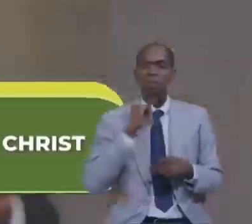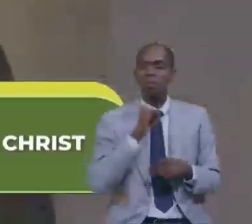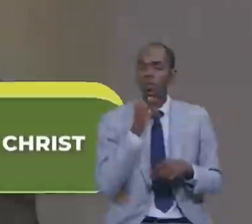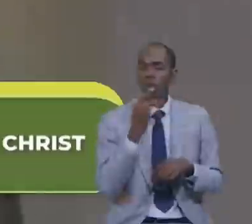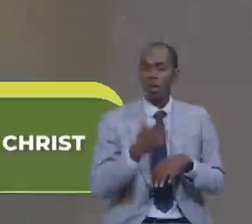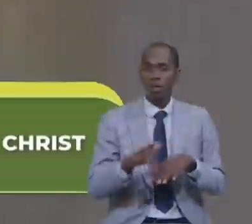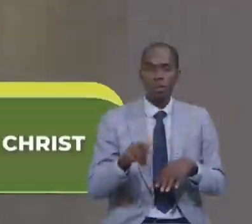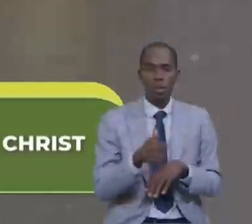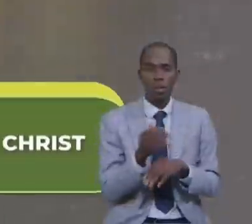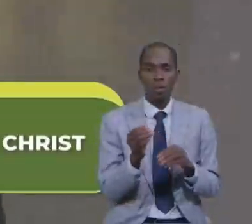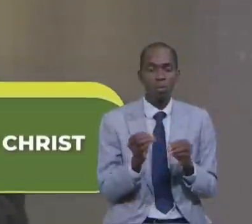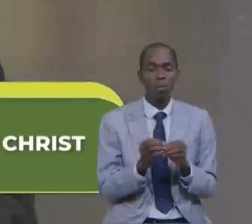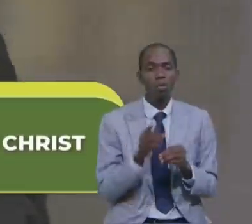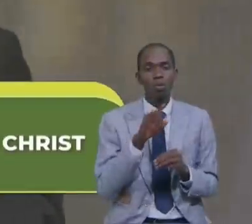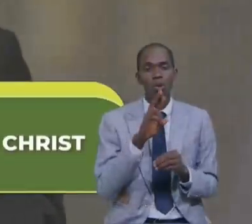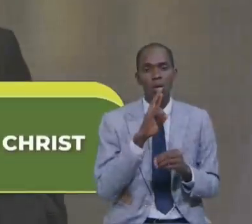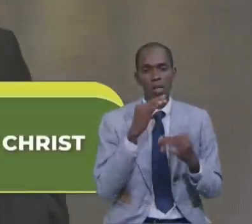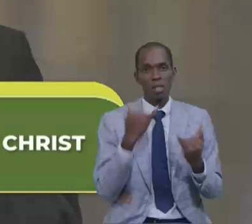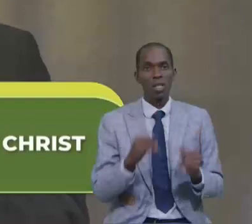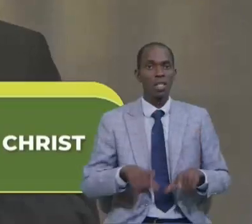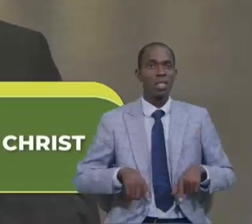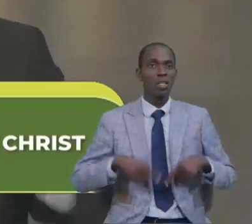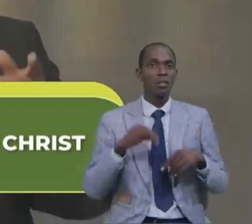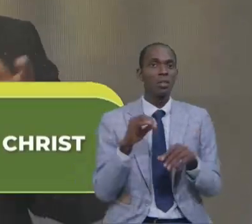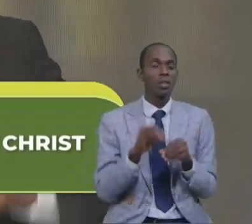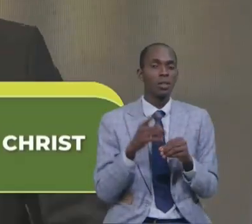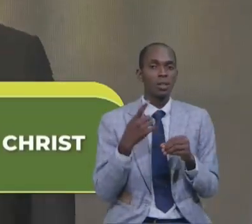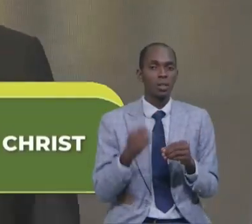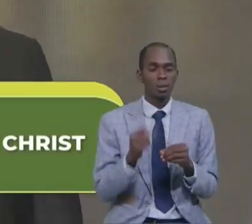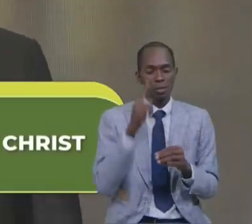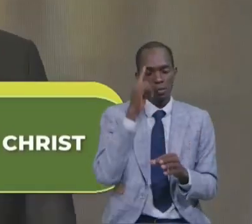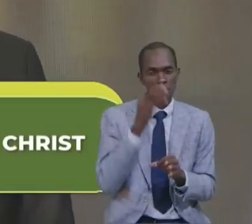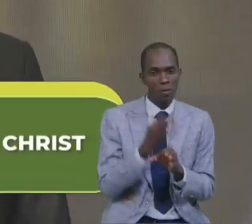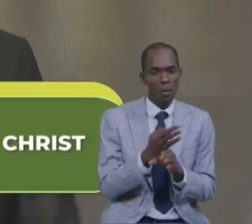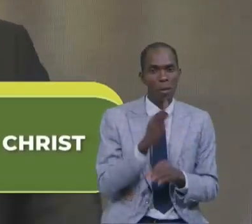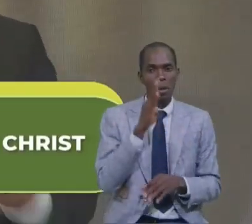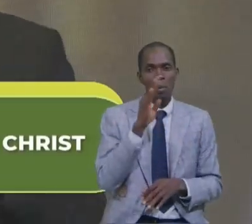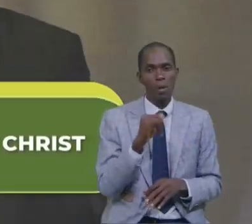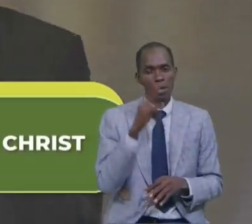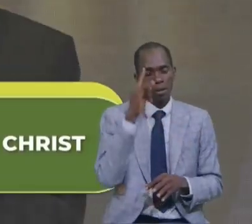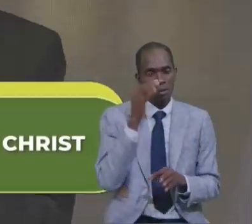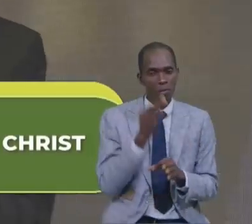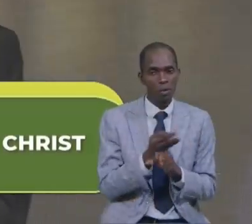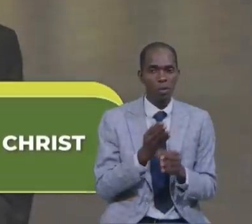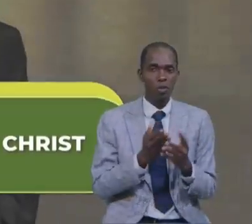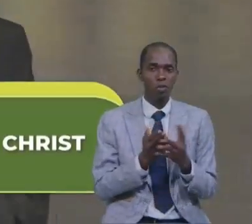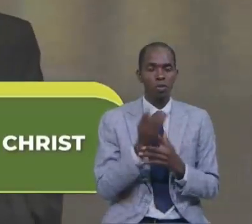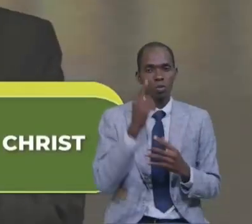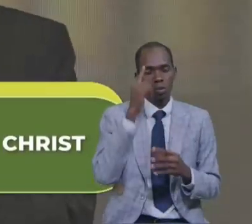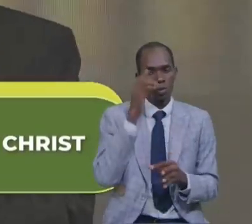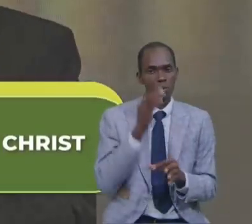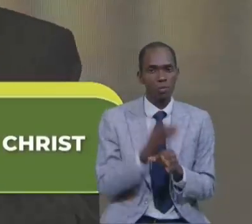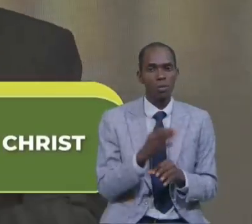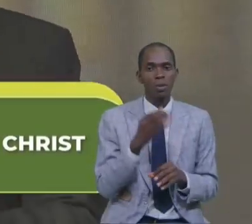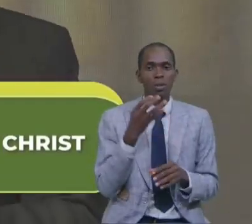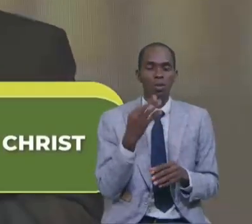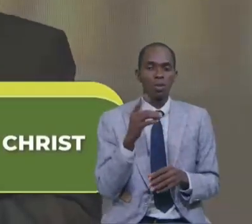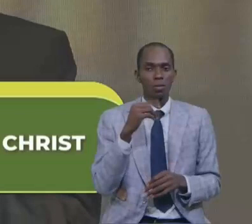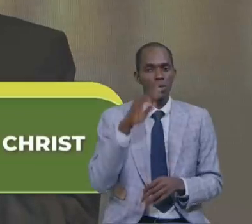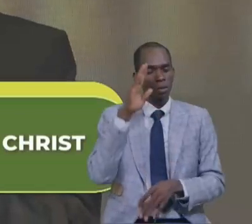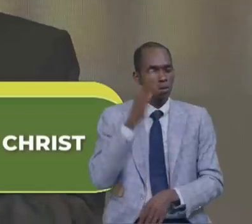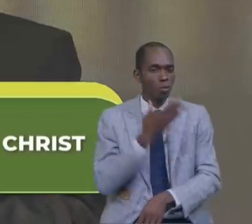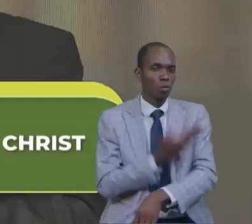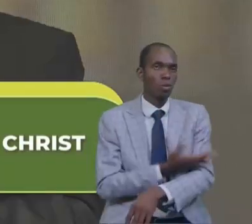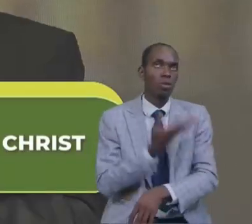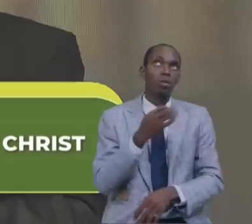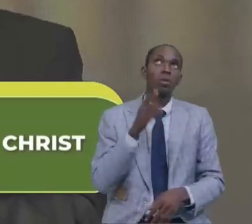of the Son of God. It says, I live, yet not I, but Christ liveth